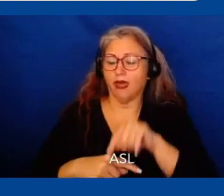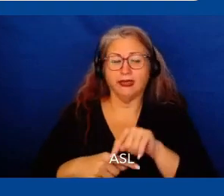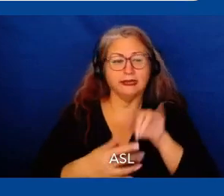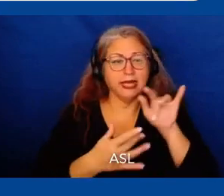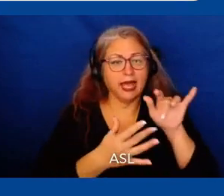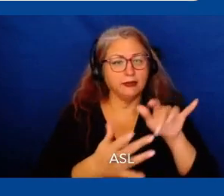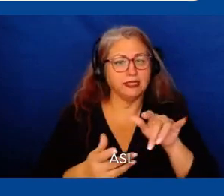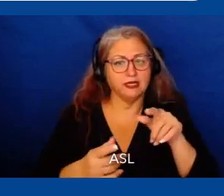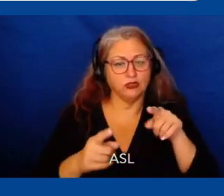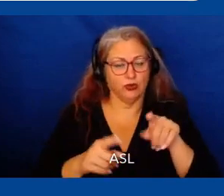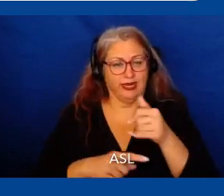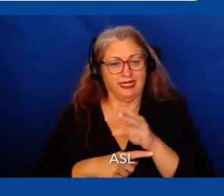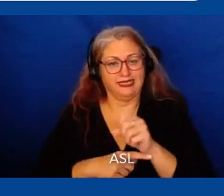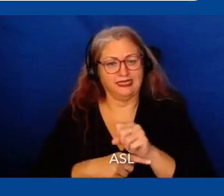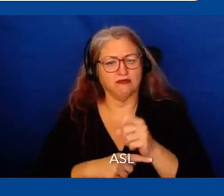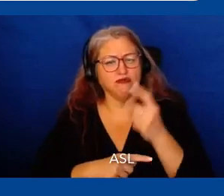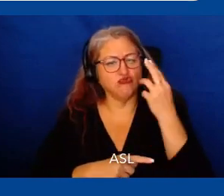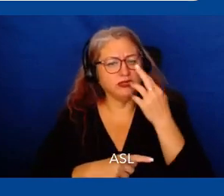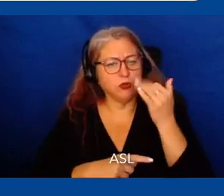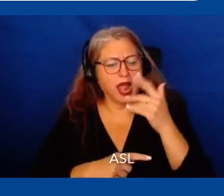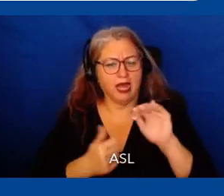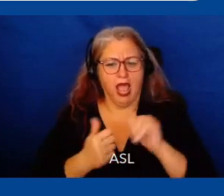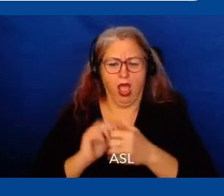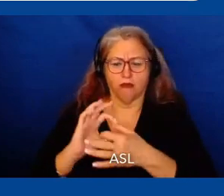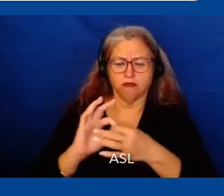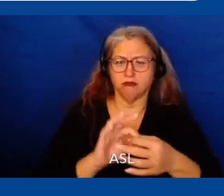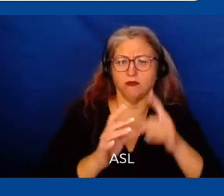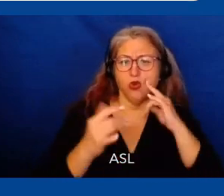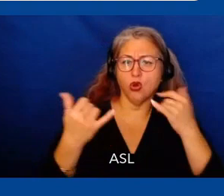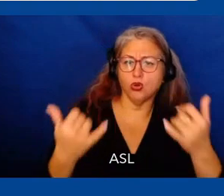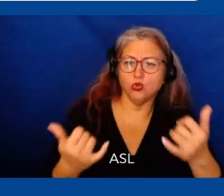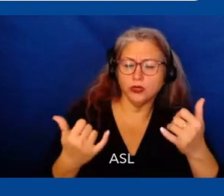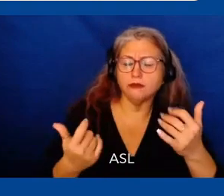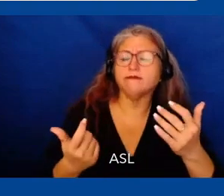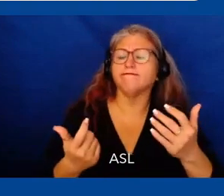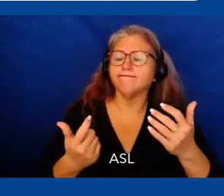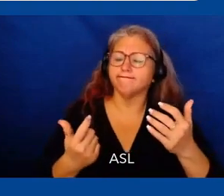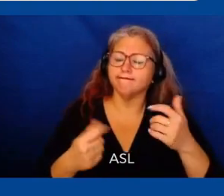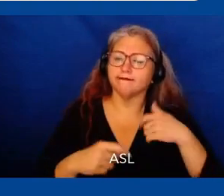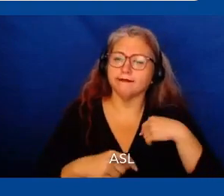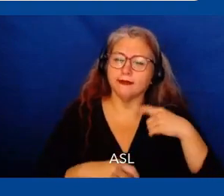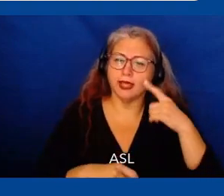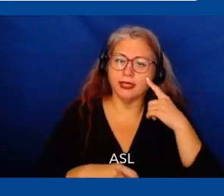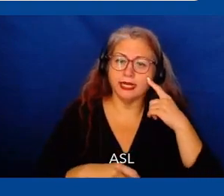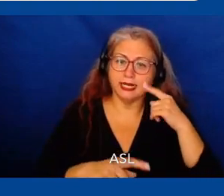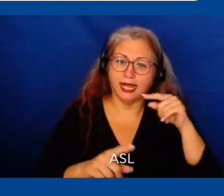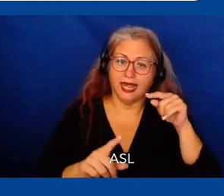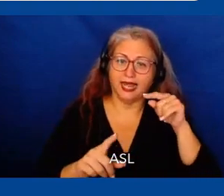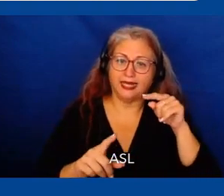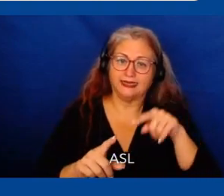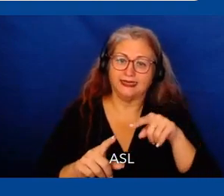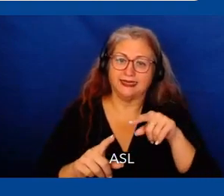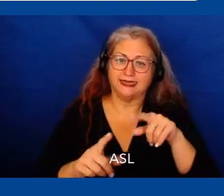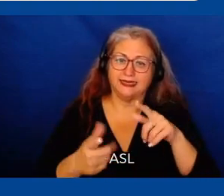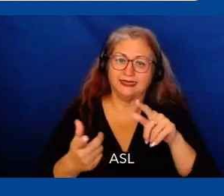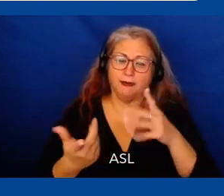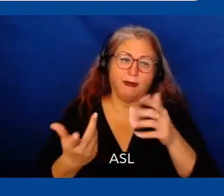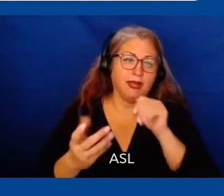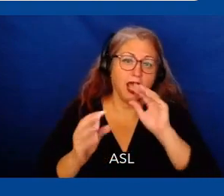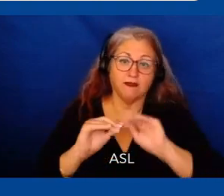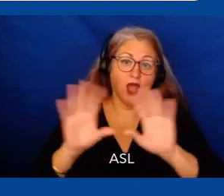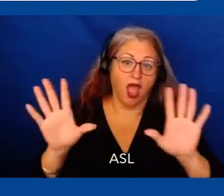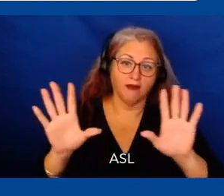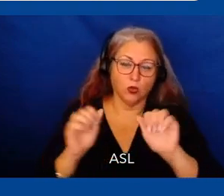expedition in the 60s, but also today. So I think the that's not very obvious maybe in